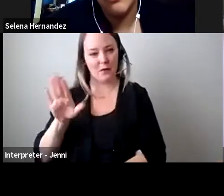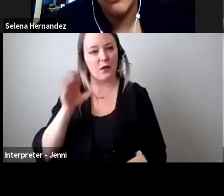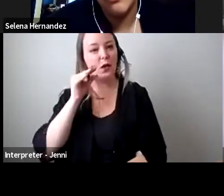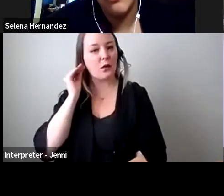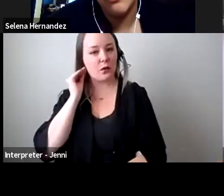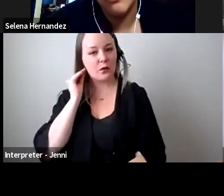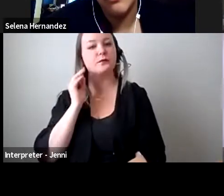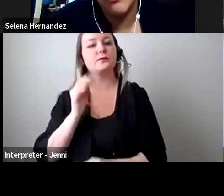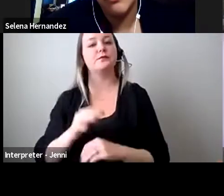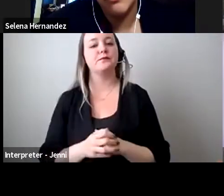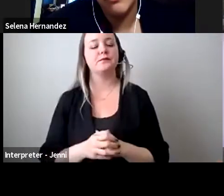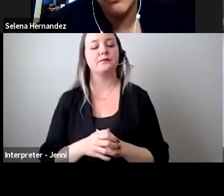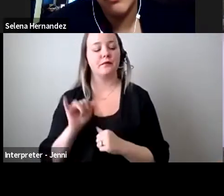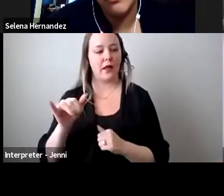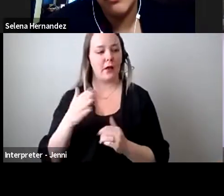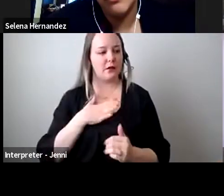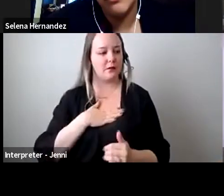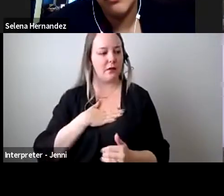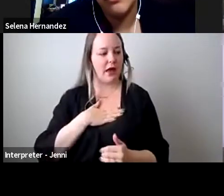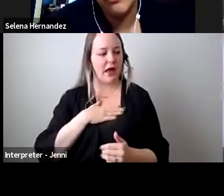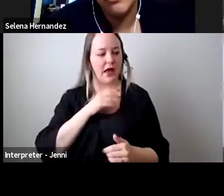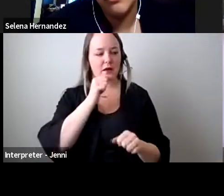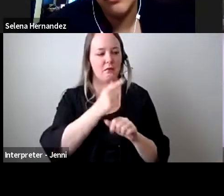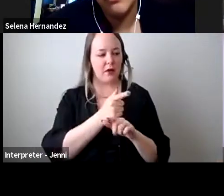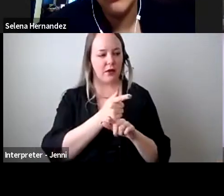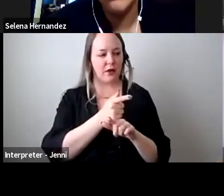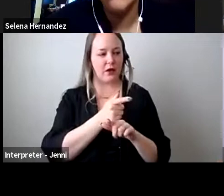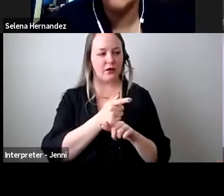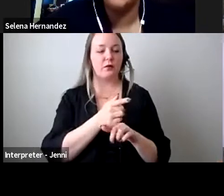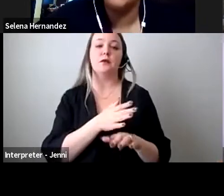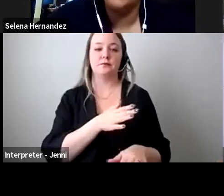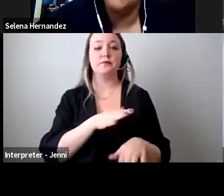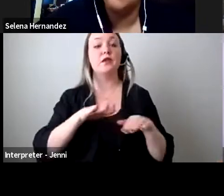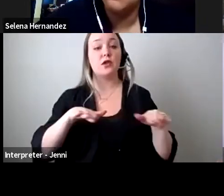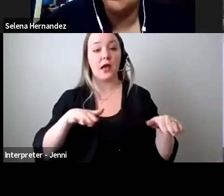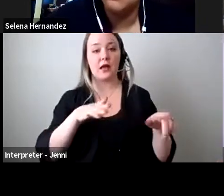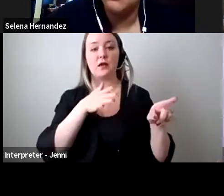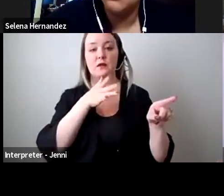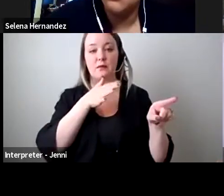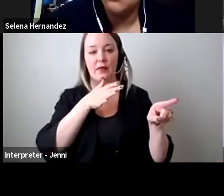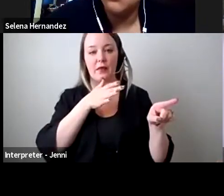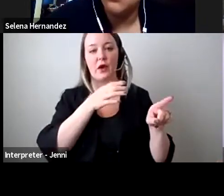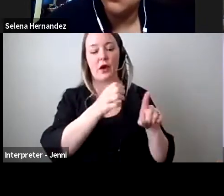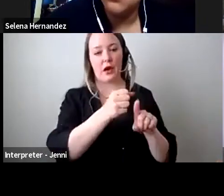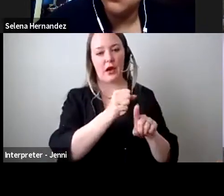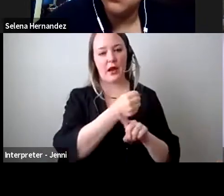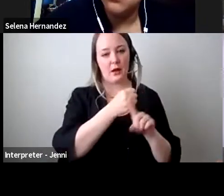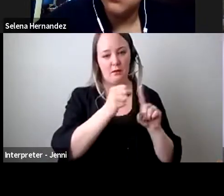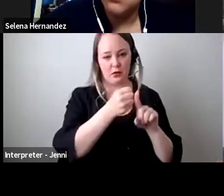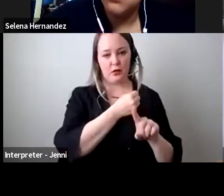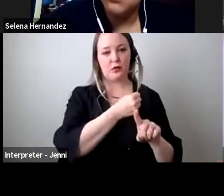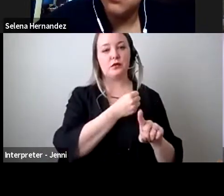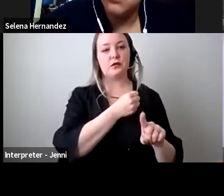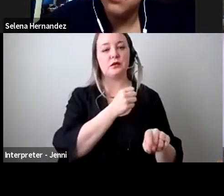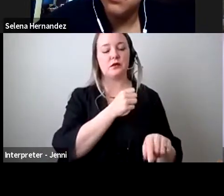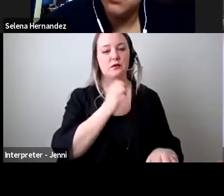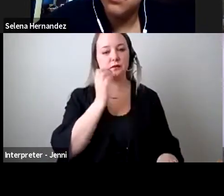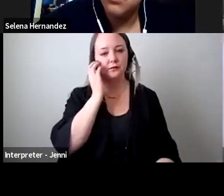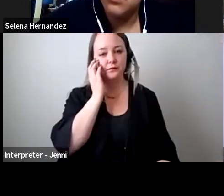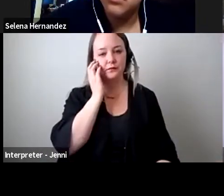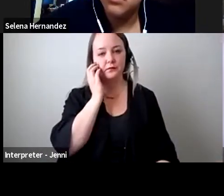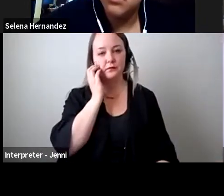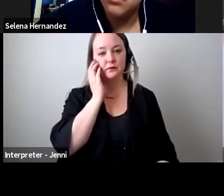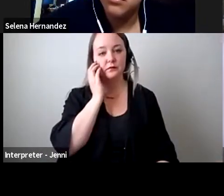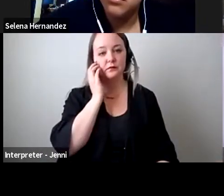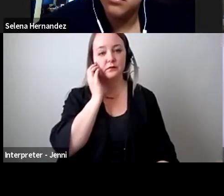my brother's fiance, child's mother, who was being abused. Okay. So she allowed